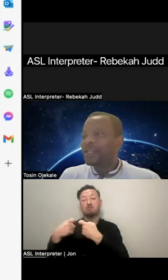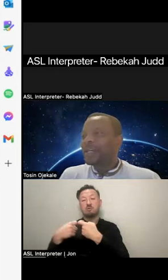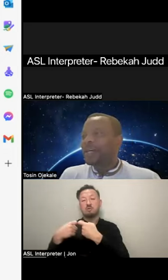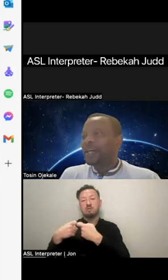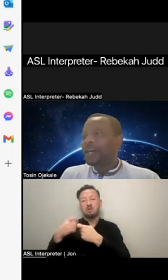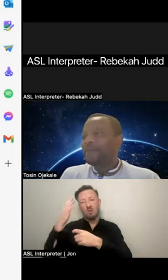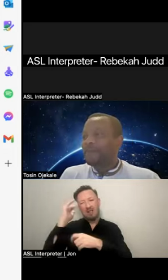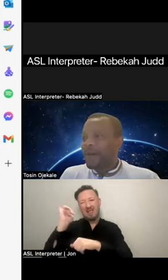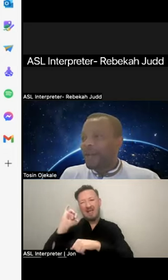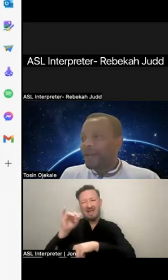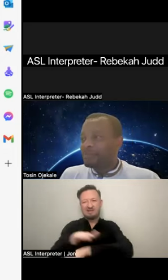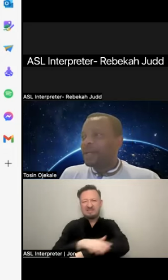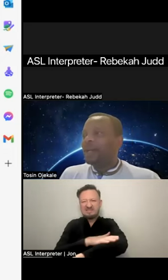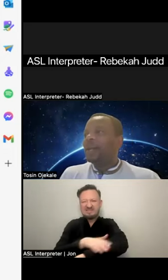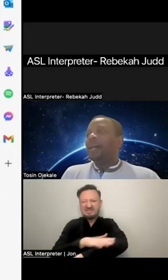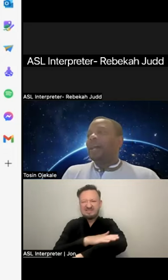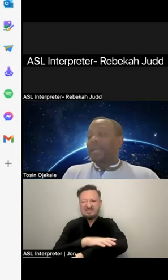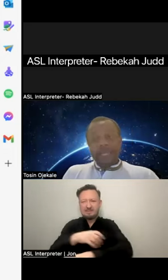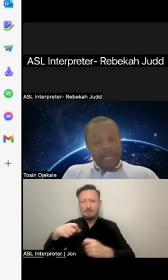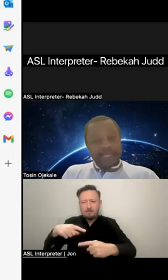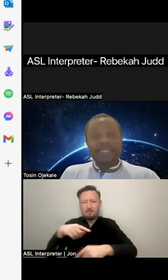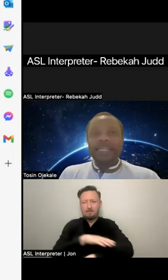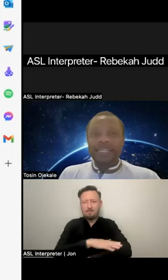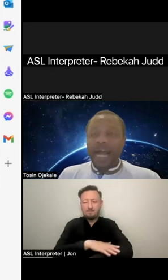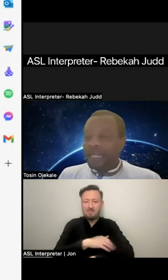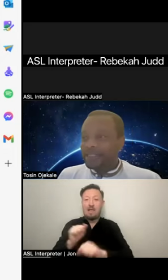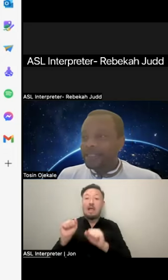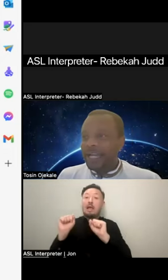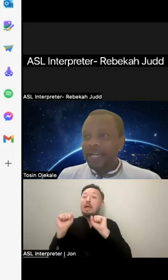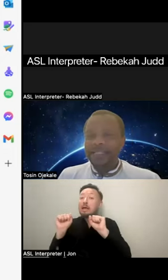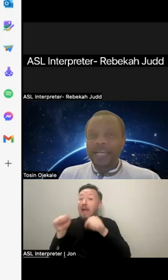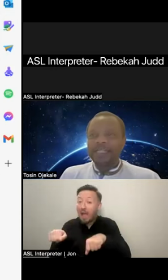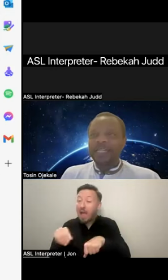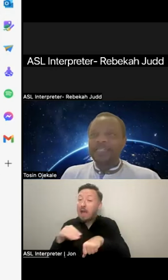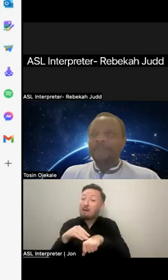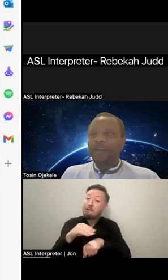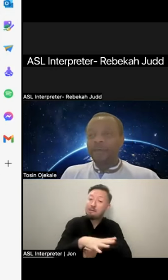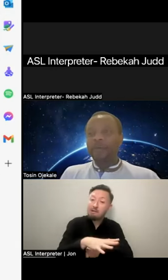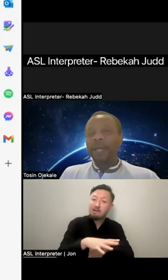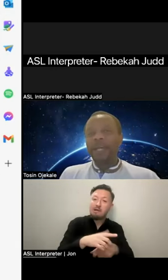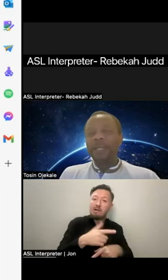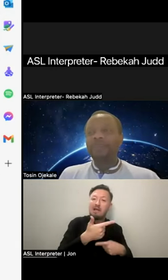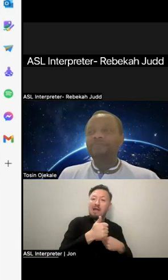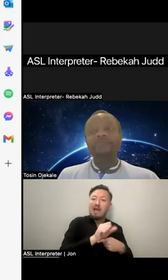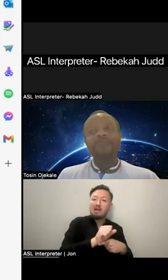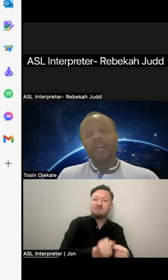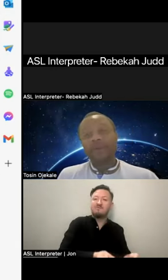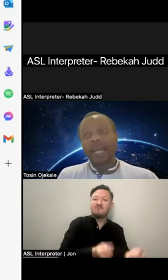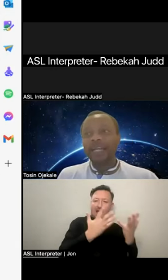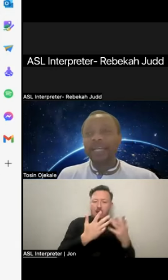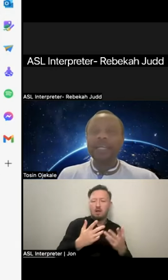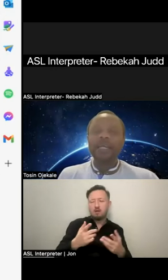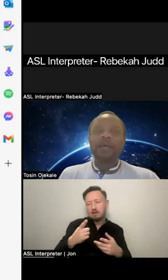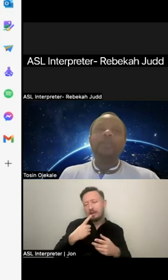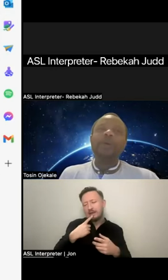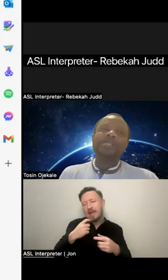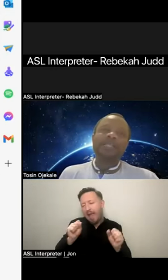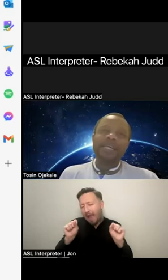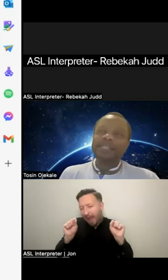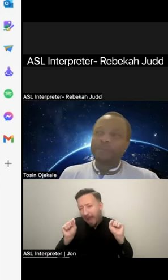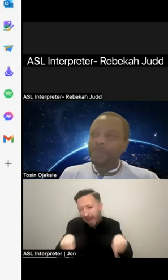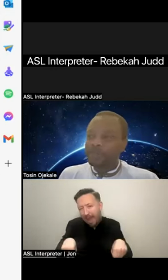causing fire. Yes, it can. Like I said, it's very rare, very unlikely,